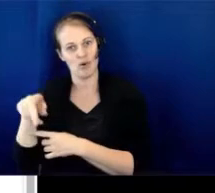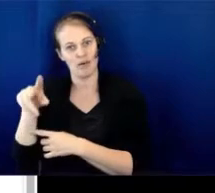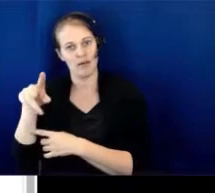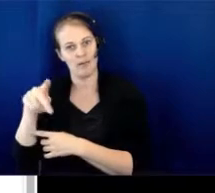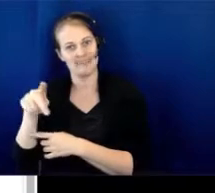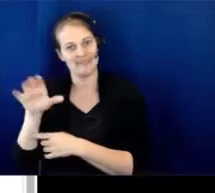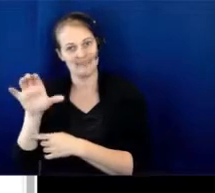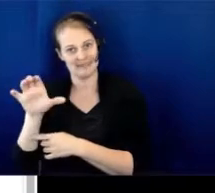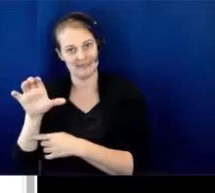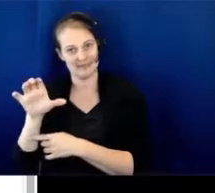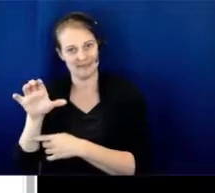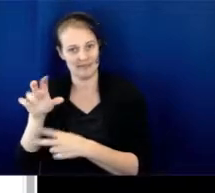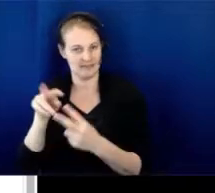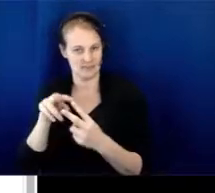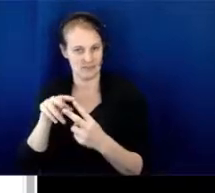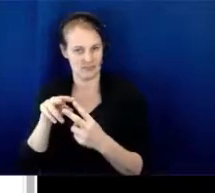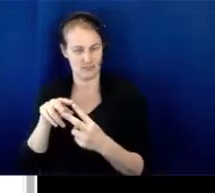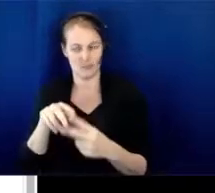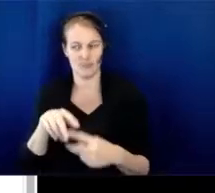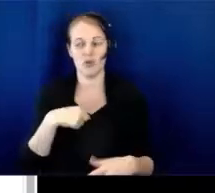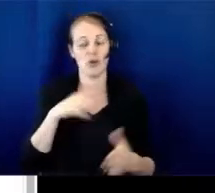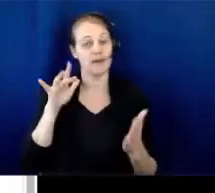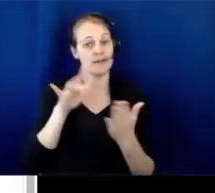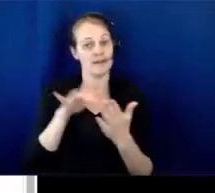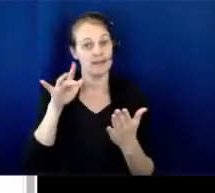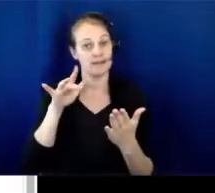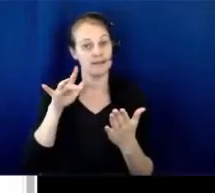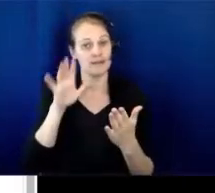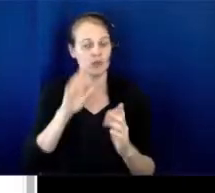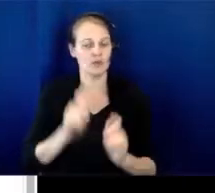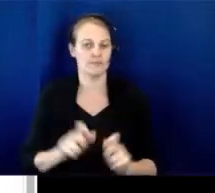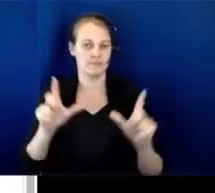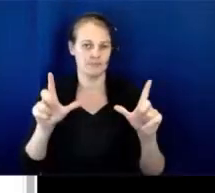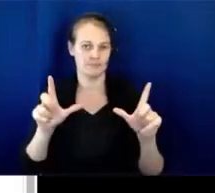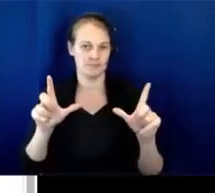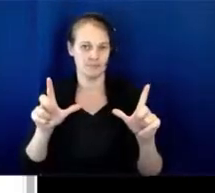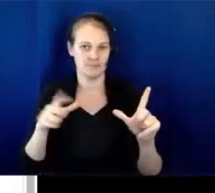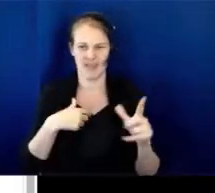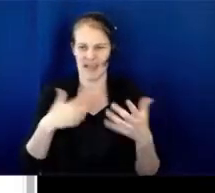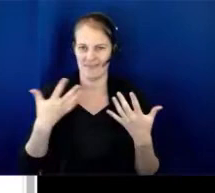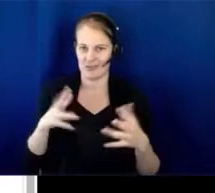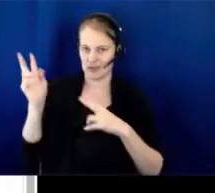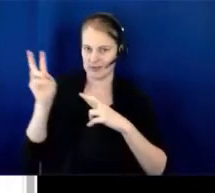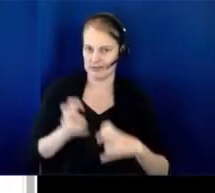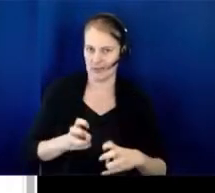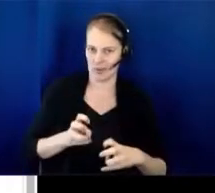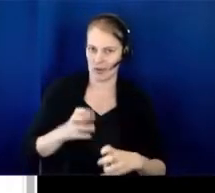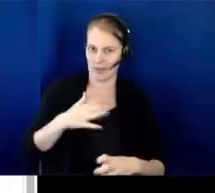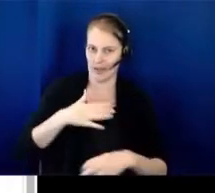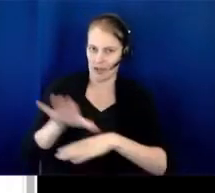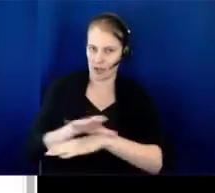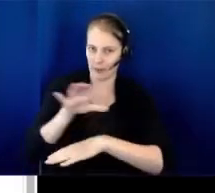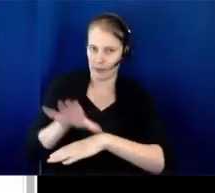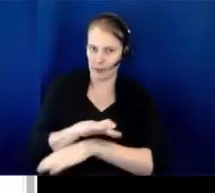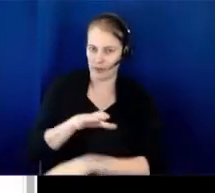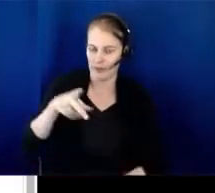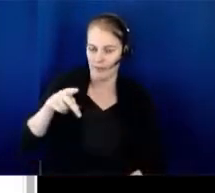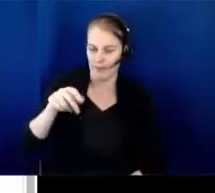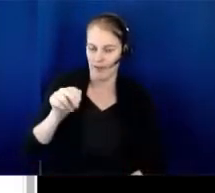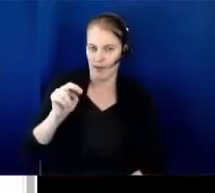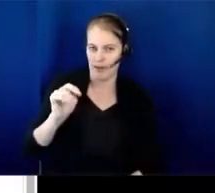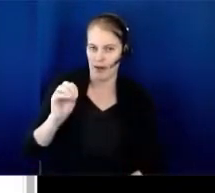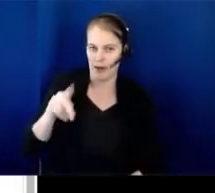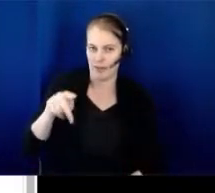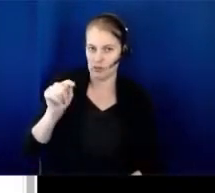going to be brought to this screen. Now, I have already downloaded Panopto on this computer, so I can go directly